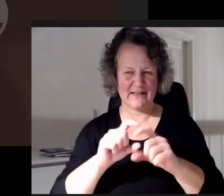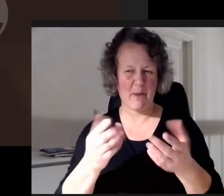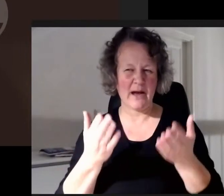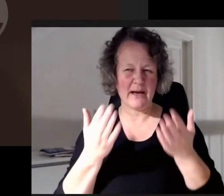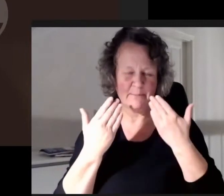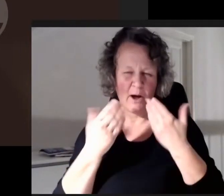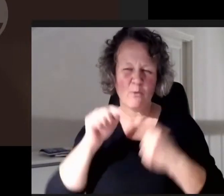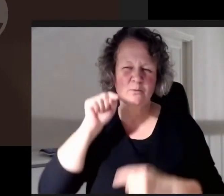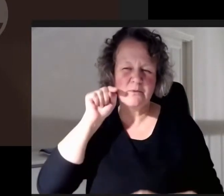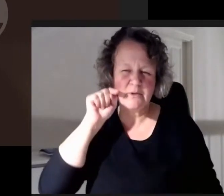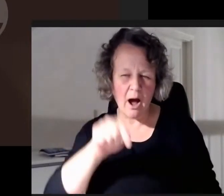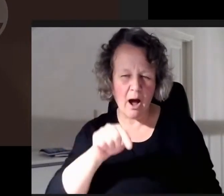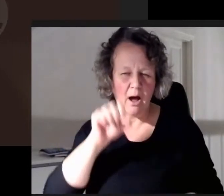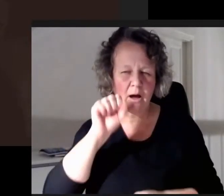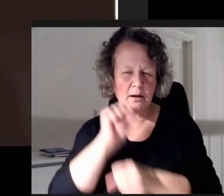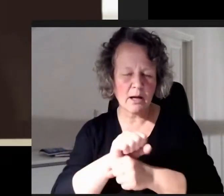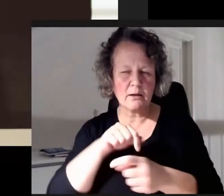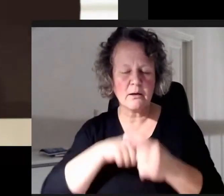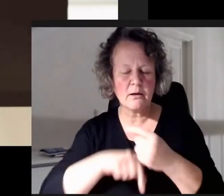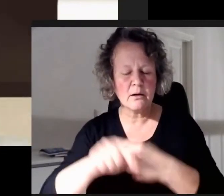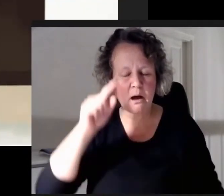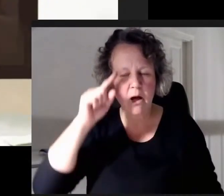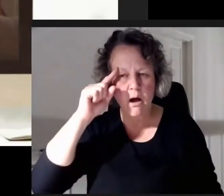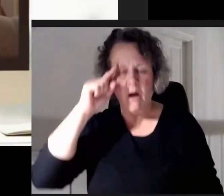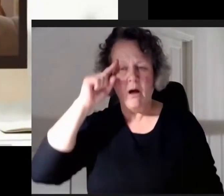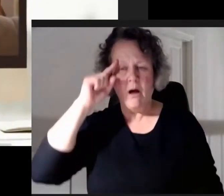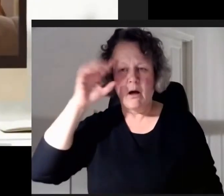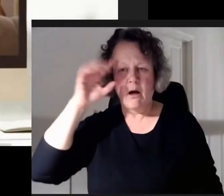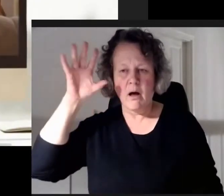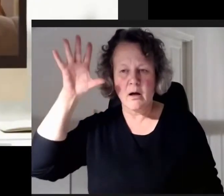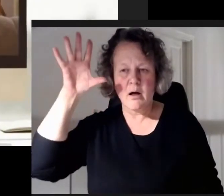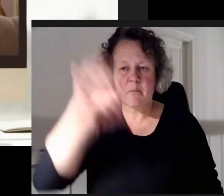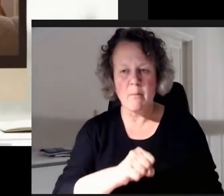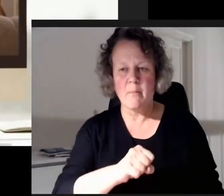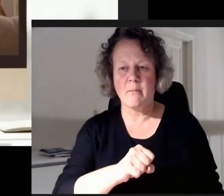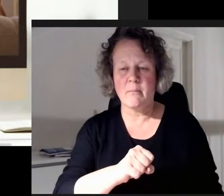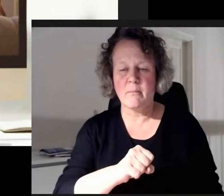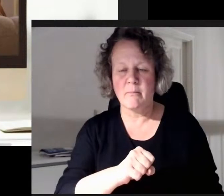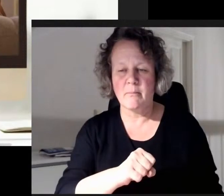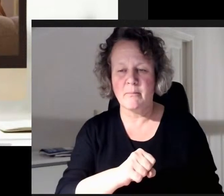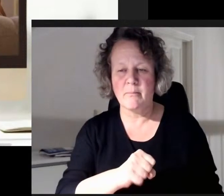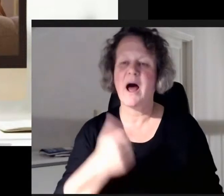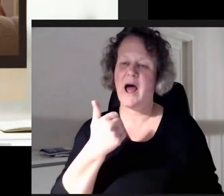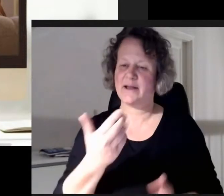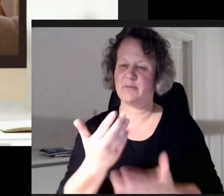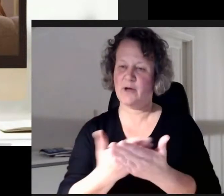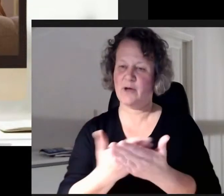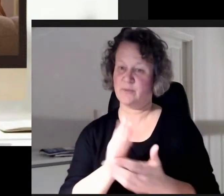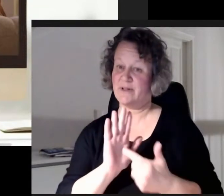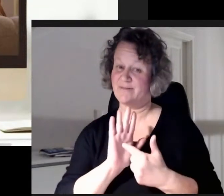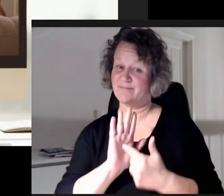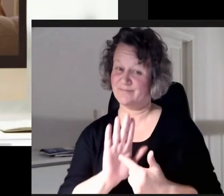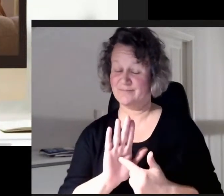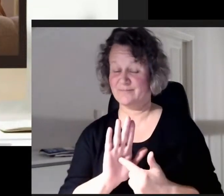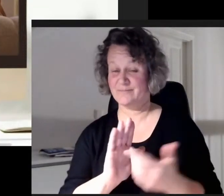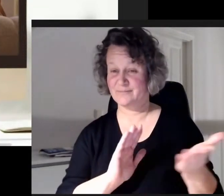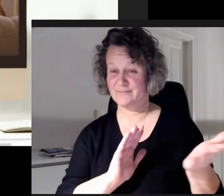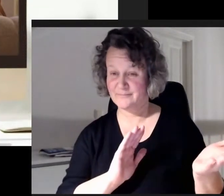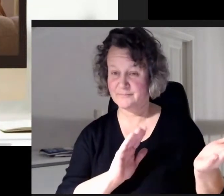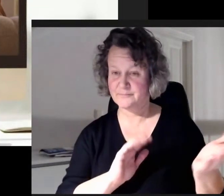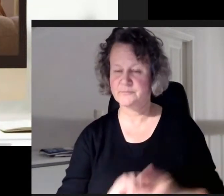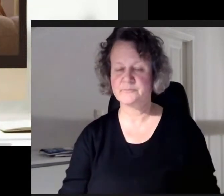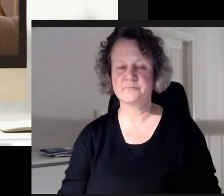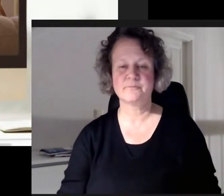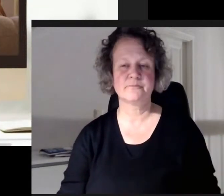climate and which triggers a certain interest and motivation to go further here. So I just would like to show you a small